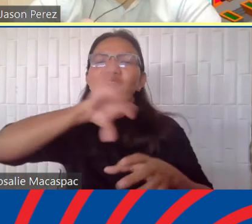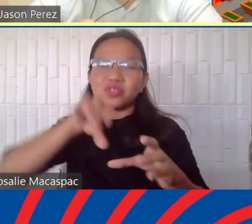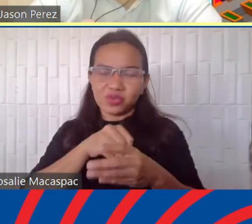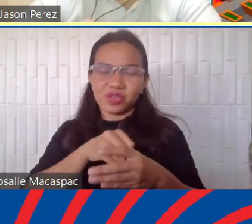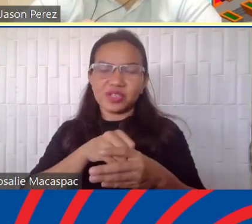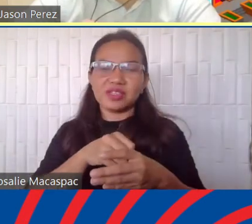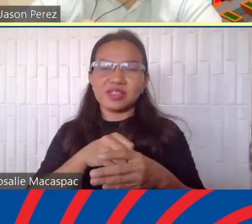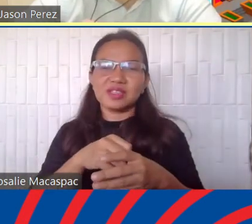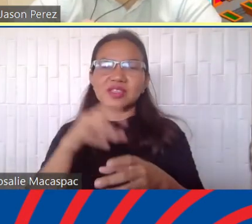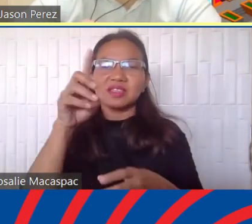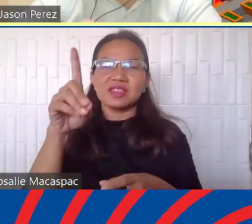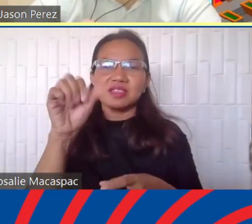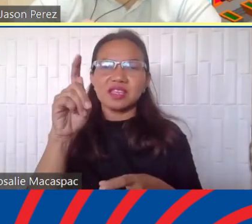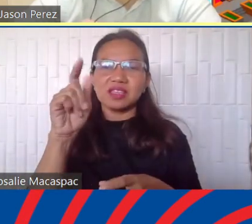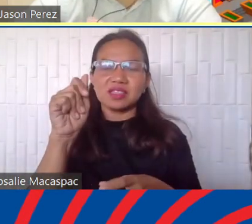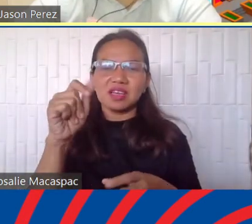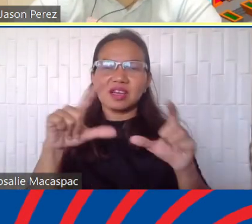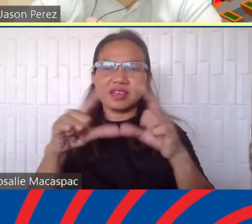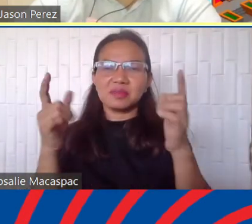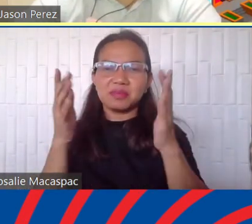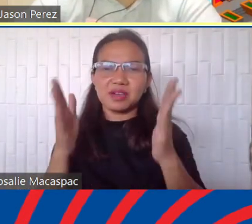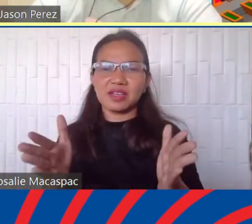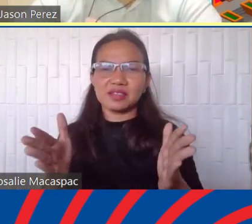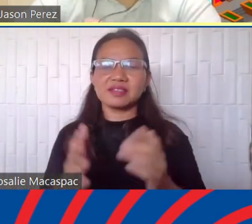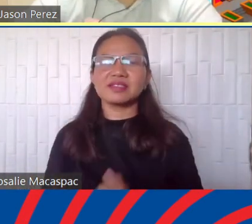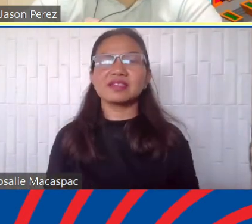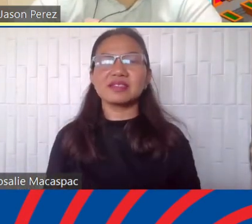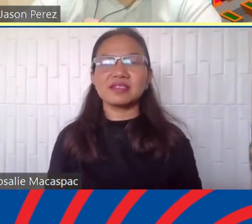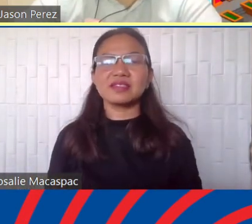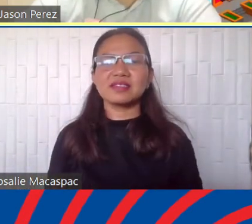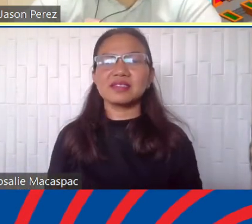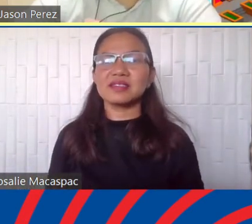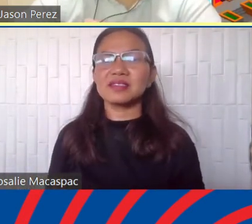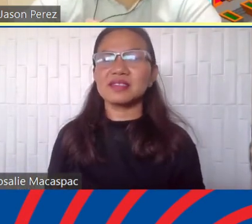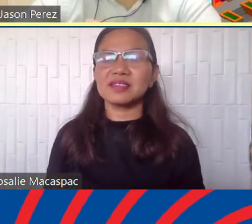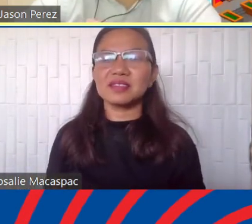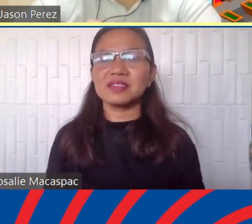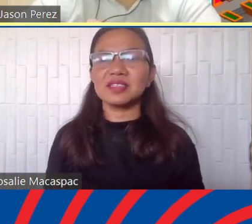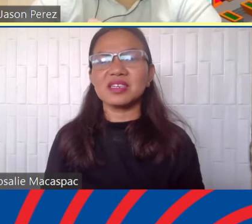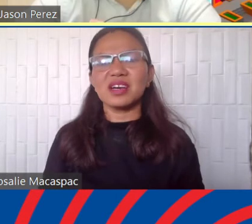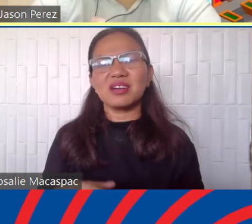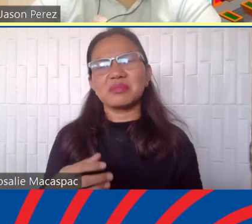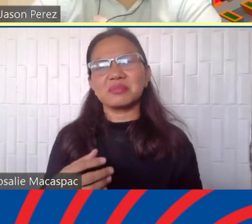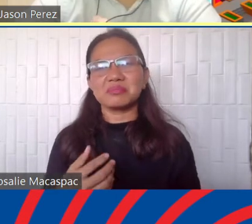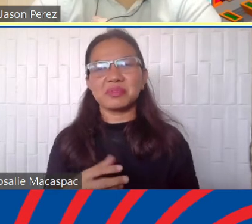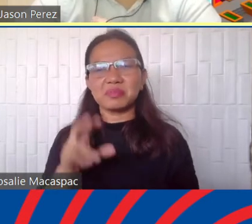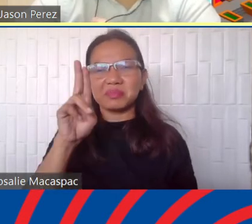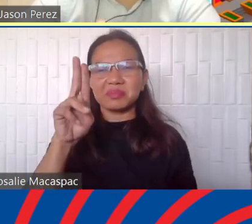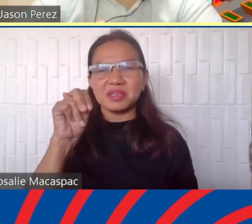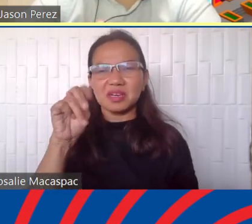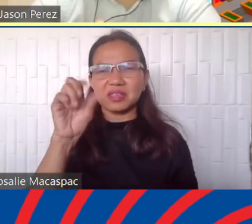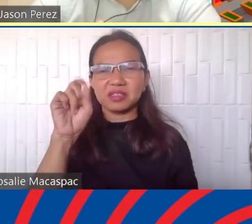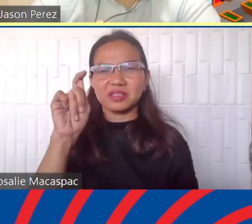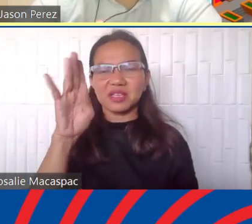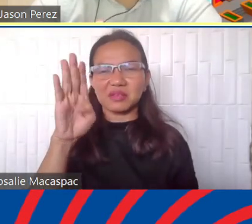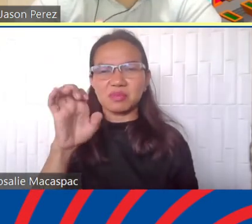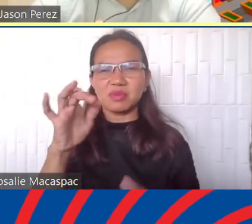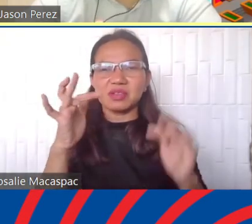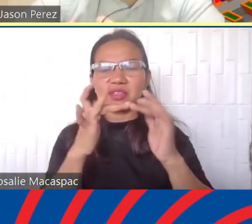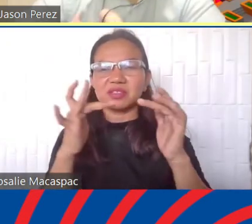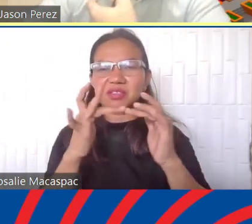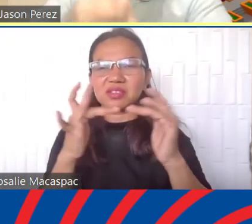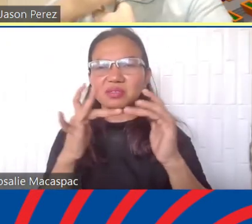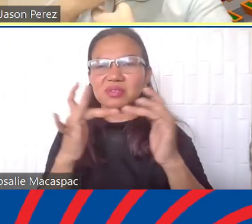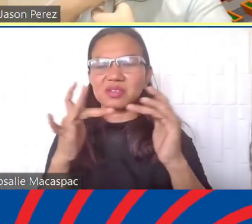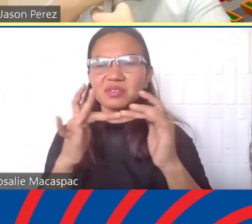Interest Group. Uh, Unstable internet connection, that is, infrastructure is really an